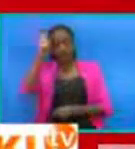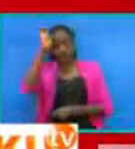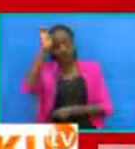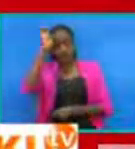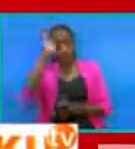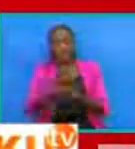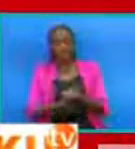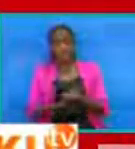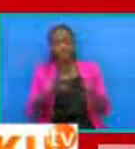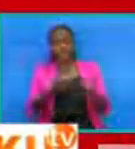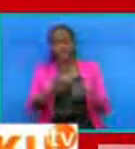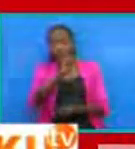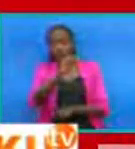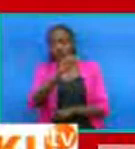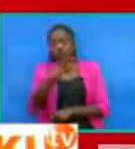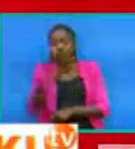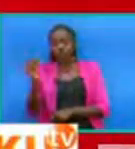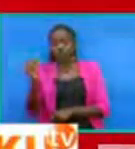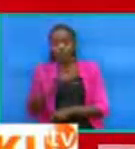to the field. Yeah.